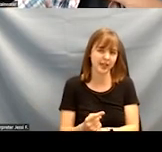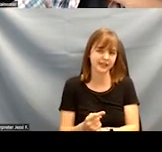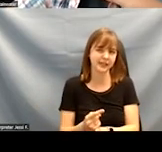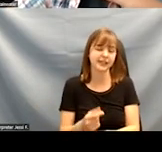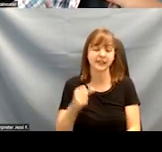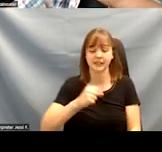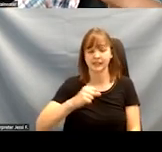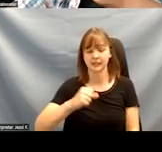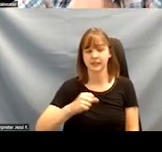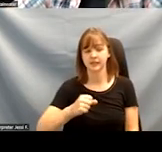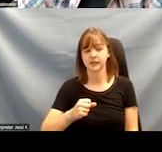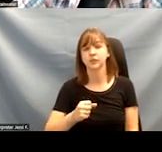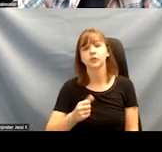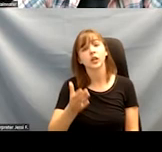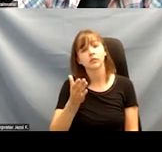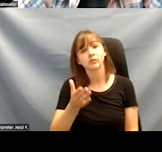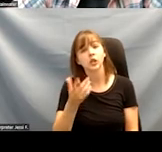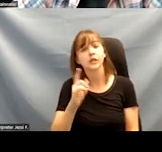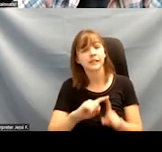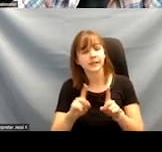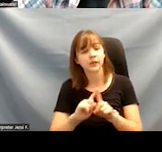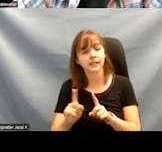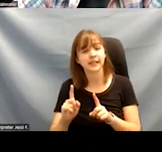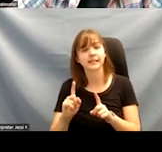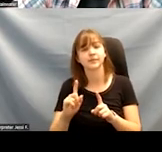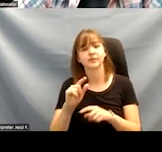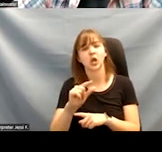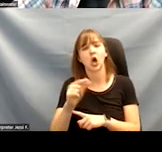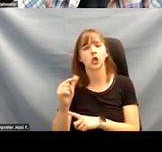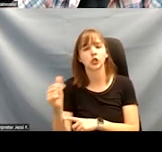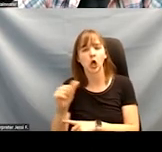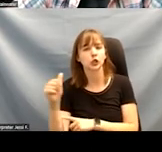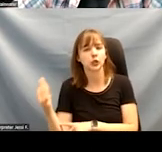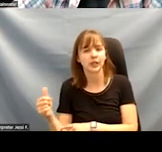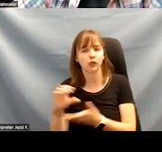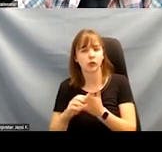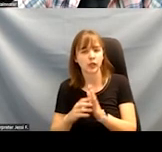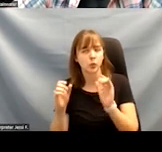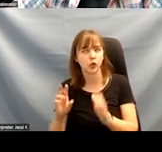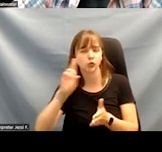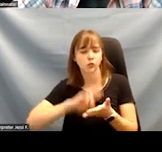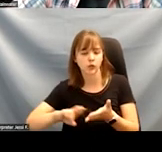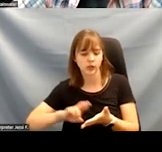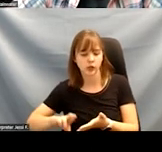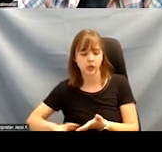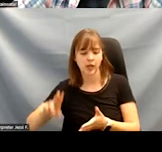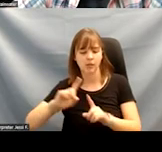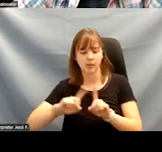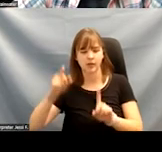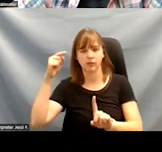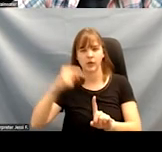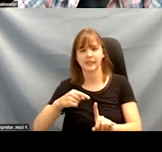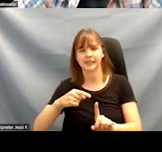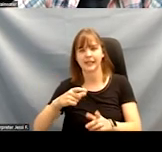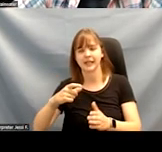definitely alternatives out there right now. We're trying to do research. It's just more about keeping the cost down. That's at the